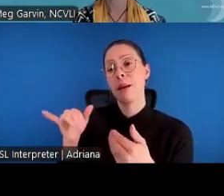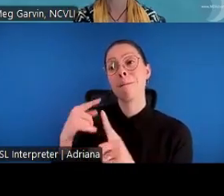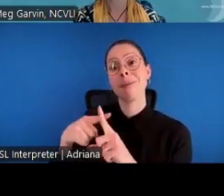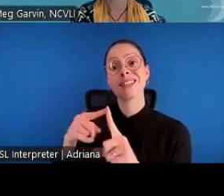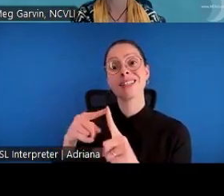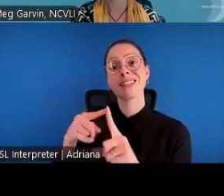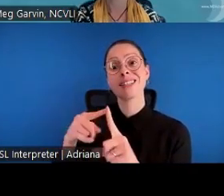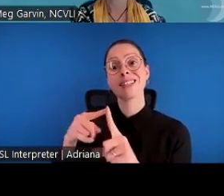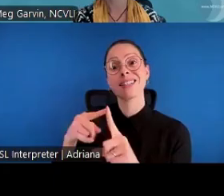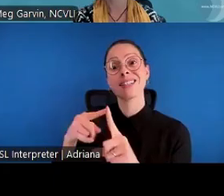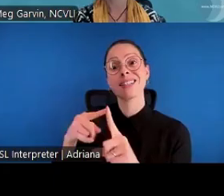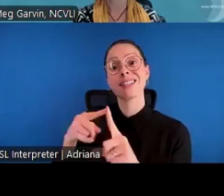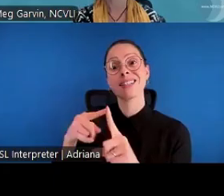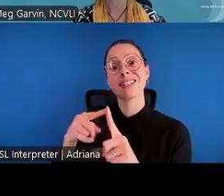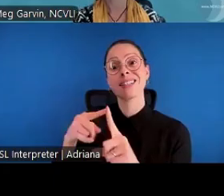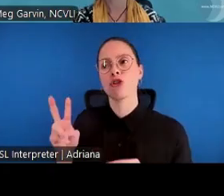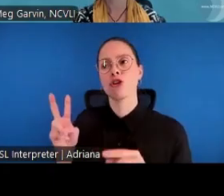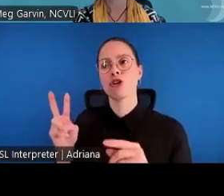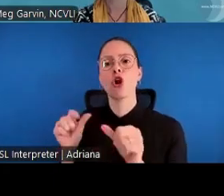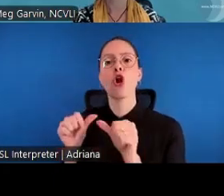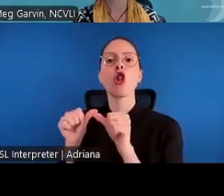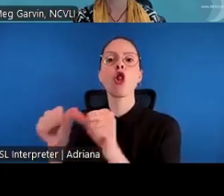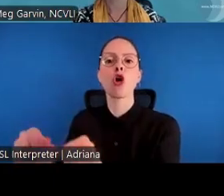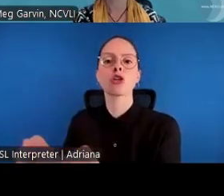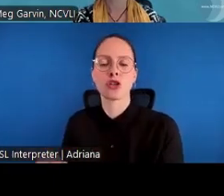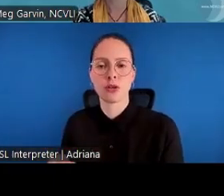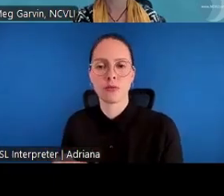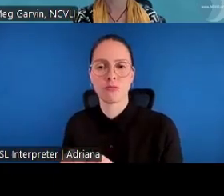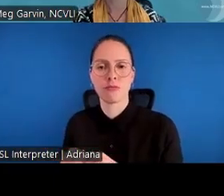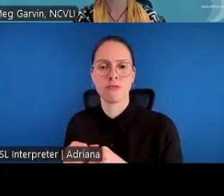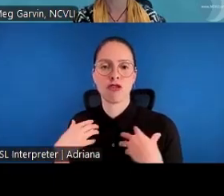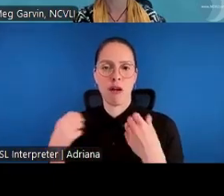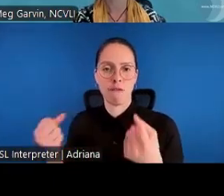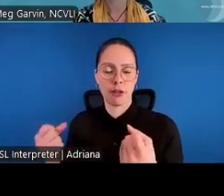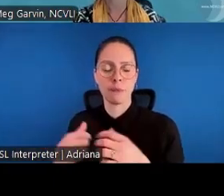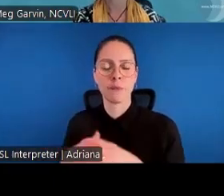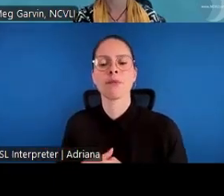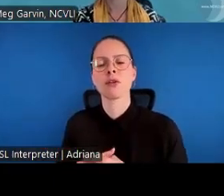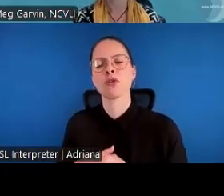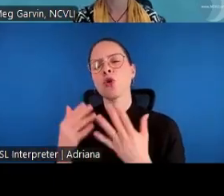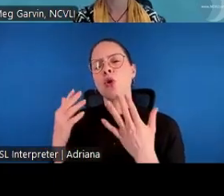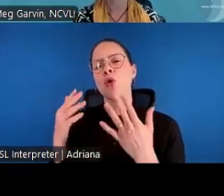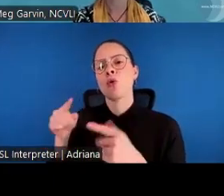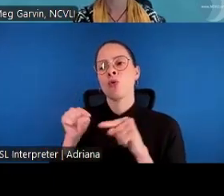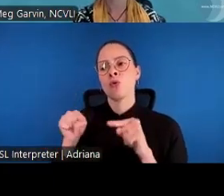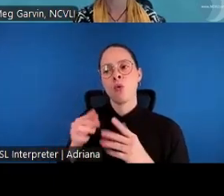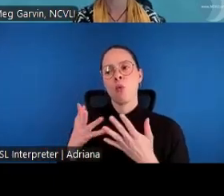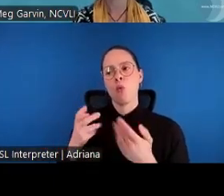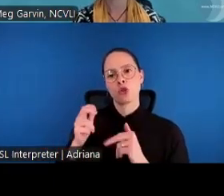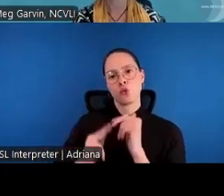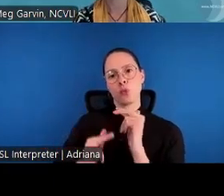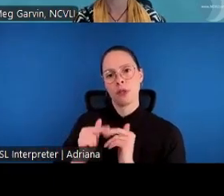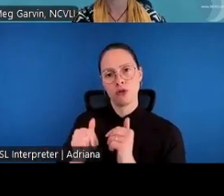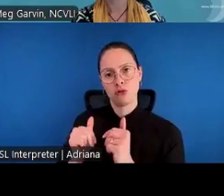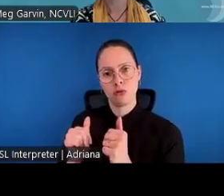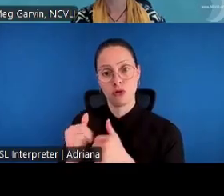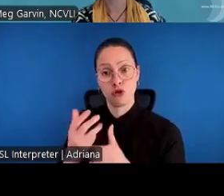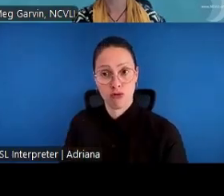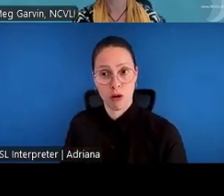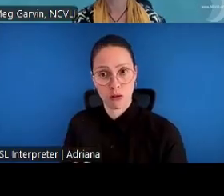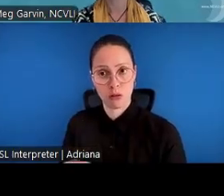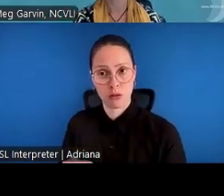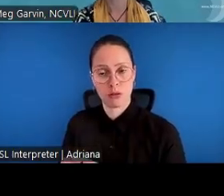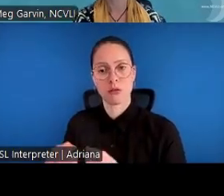of your client in terms of long-term recovery, in my view. So you want to build that trust with the prosecutor. And then after that, you want your